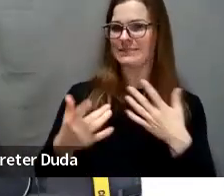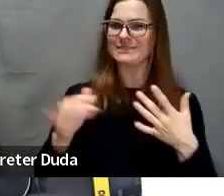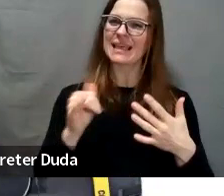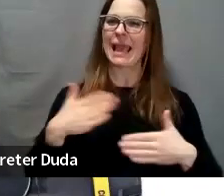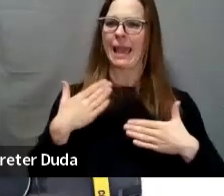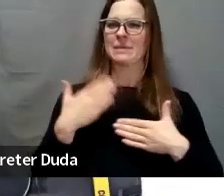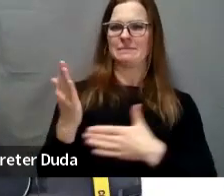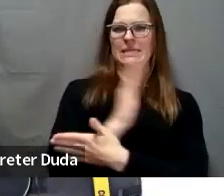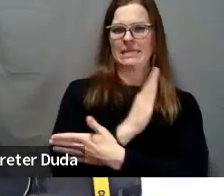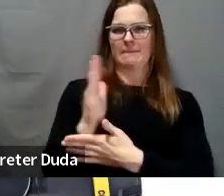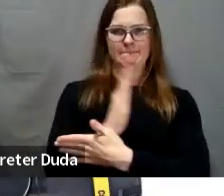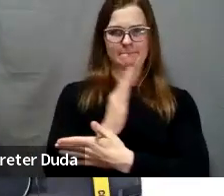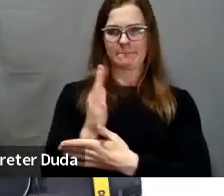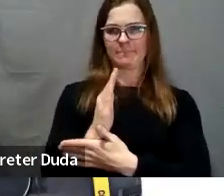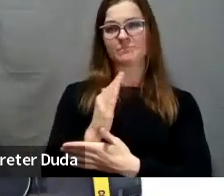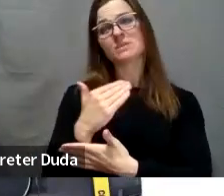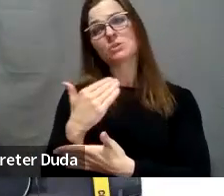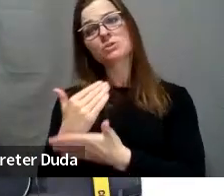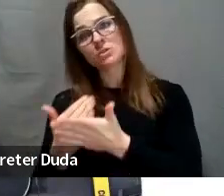There are the hoses that